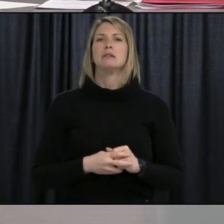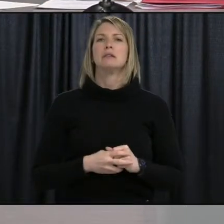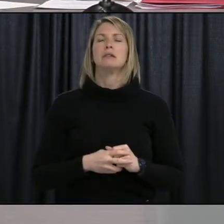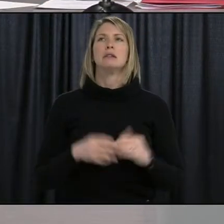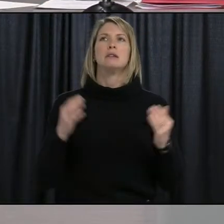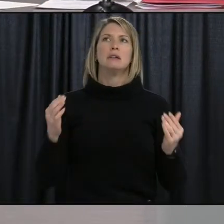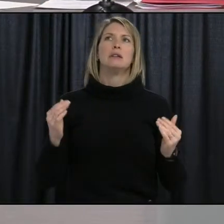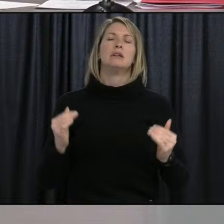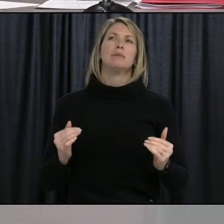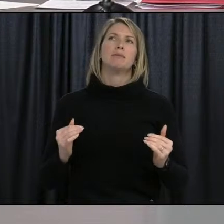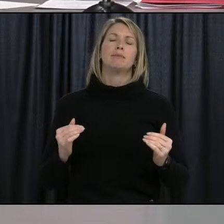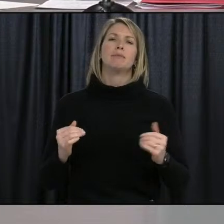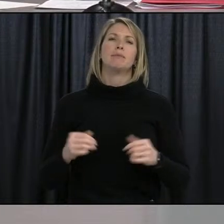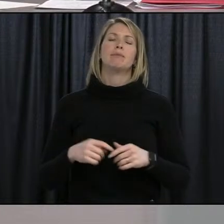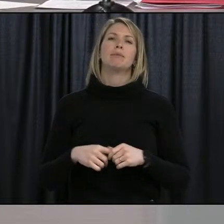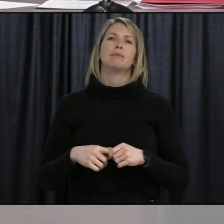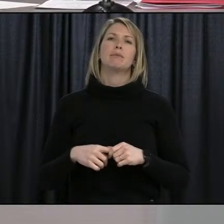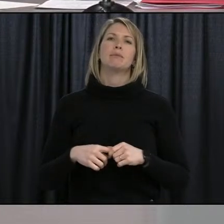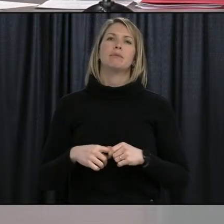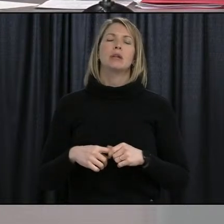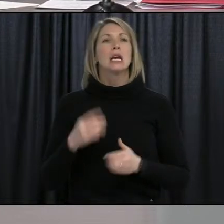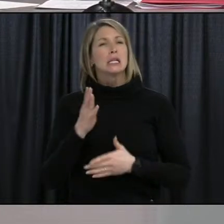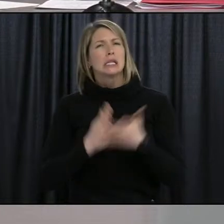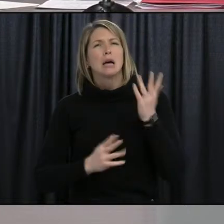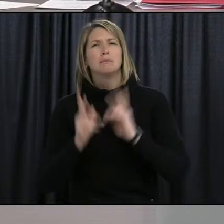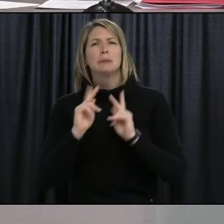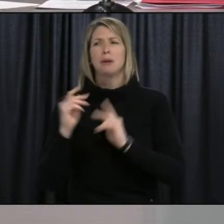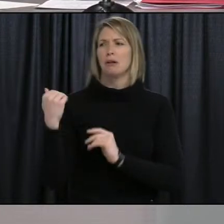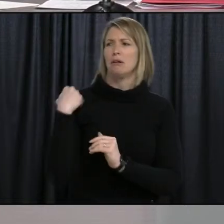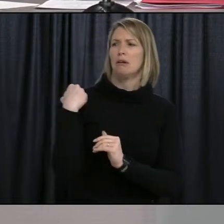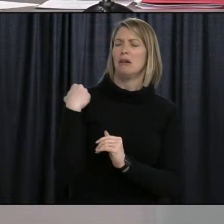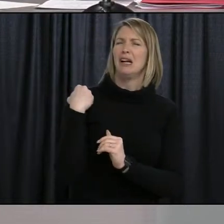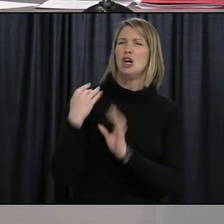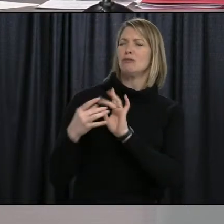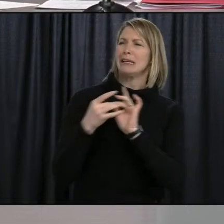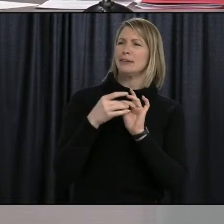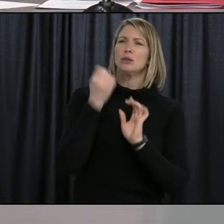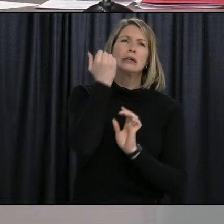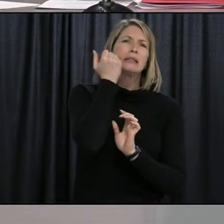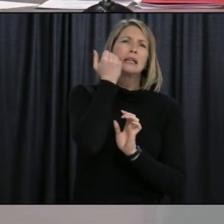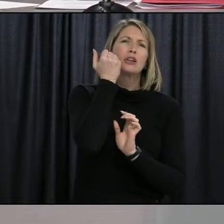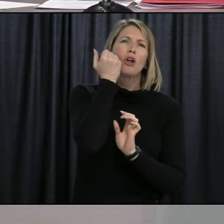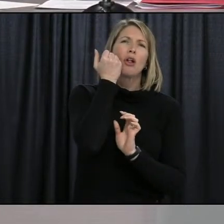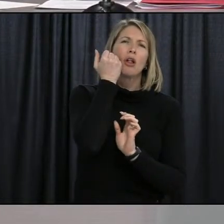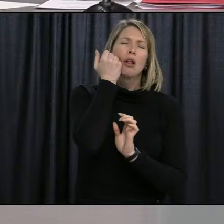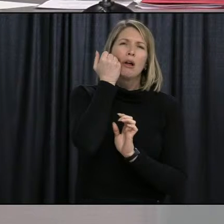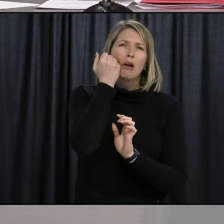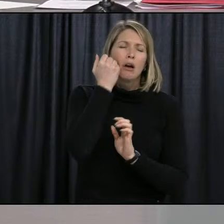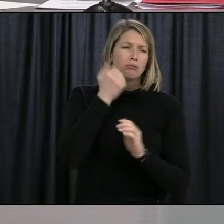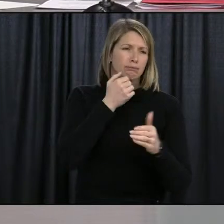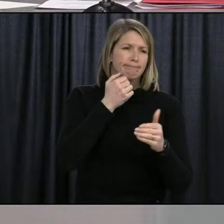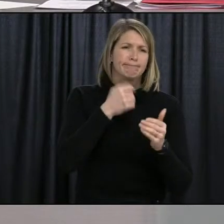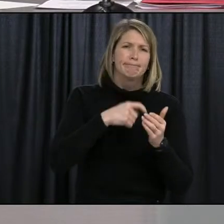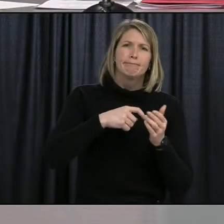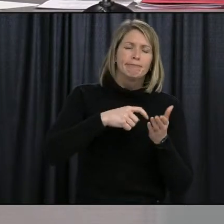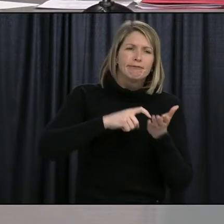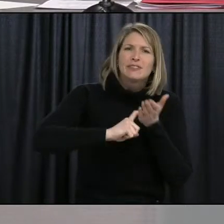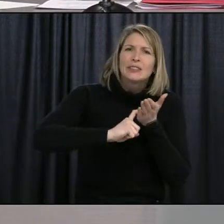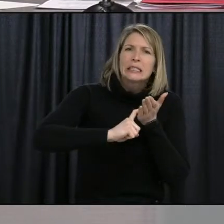I've been getting questions about dental care, and some people say that it is emergency care for some people, and they wonder